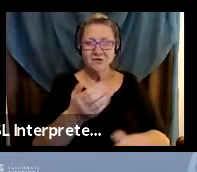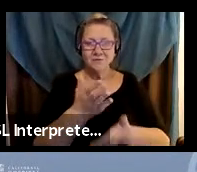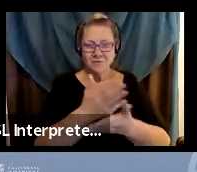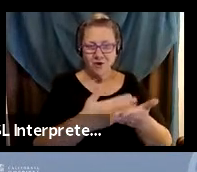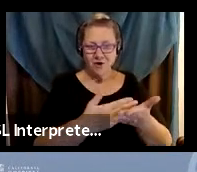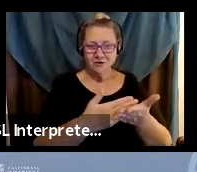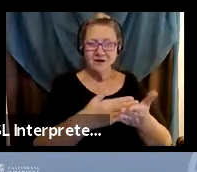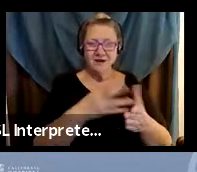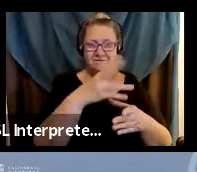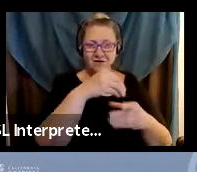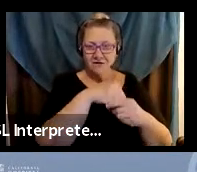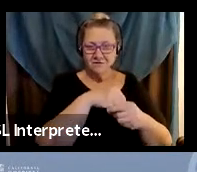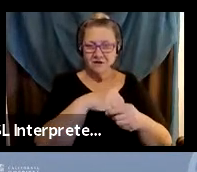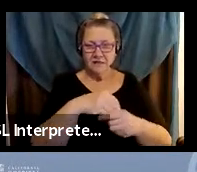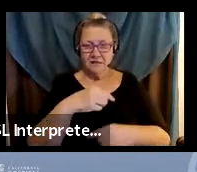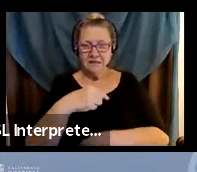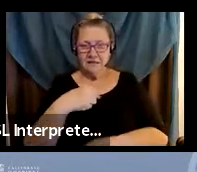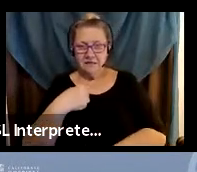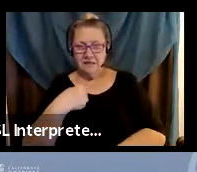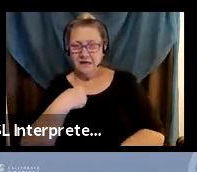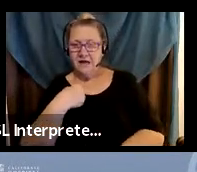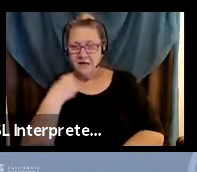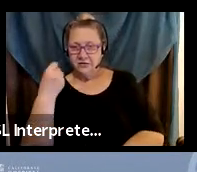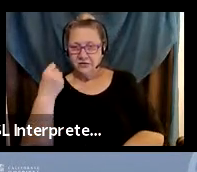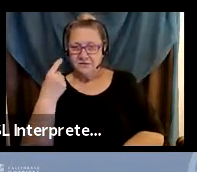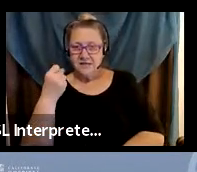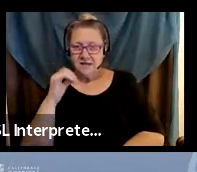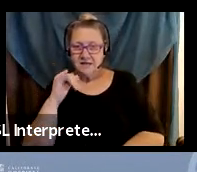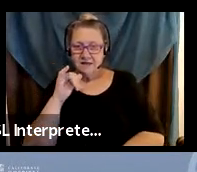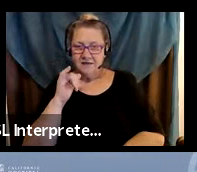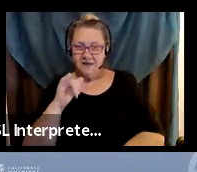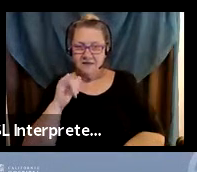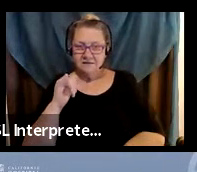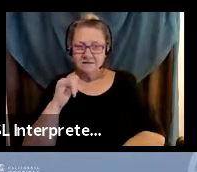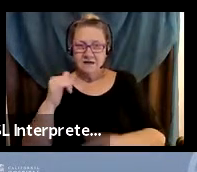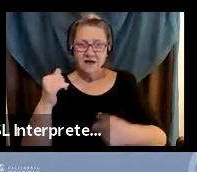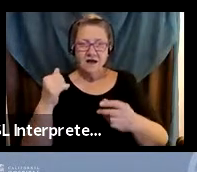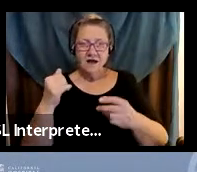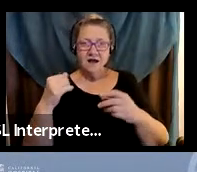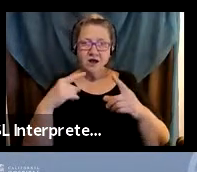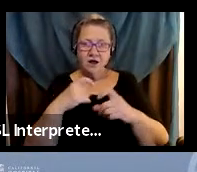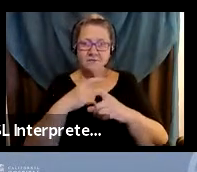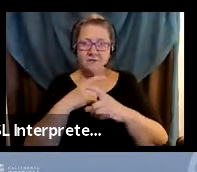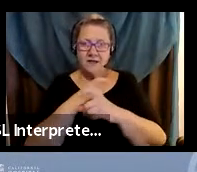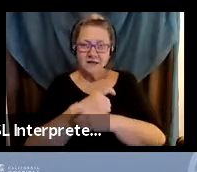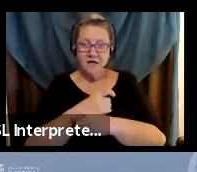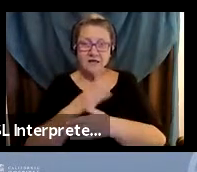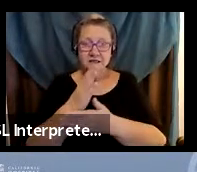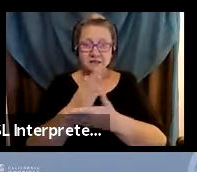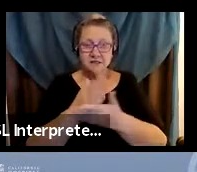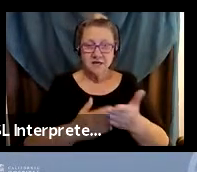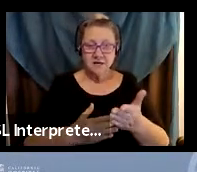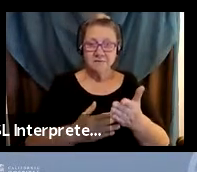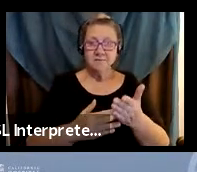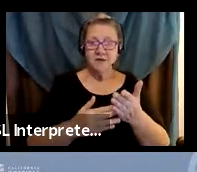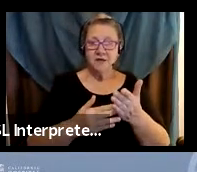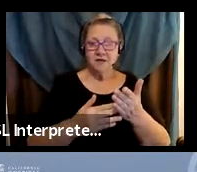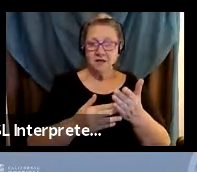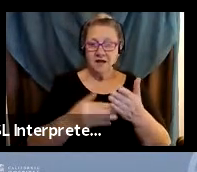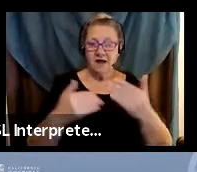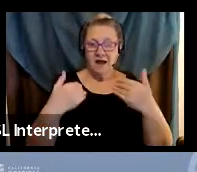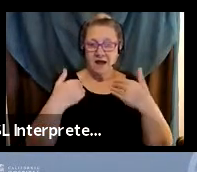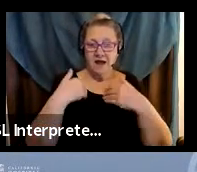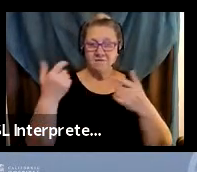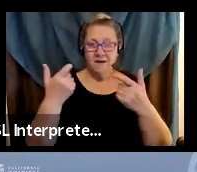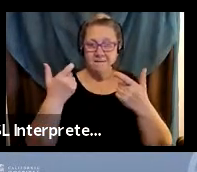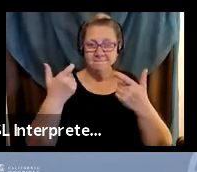is than I realize. And I think some of the really big systems have pretty good interfaces that go back and forth that are bidirectional, and many don't. And